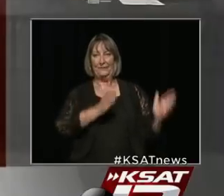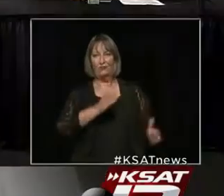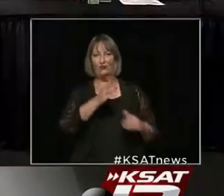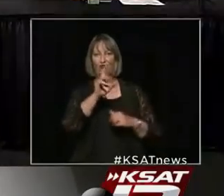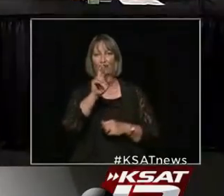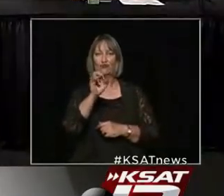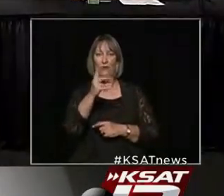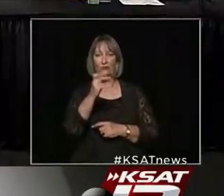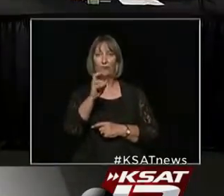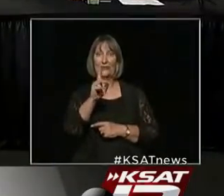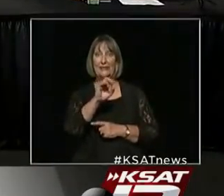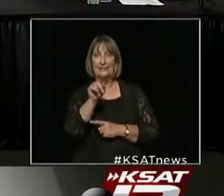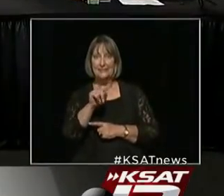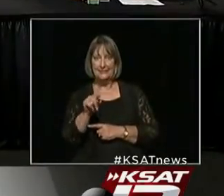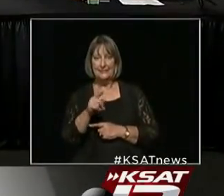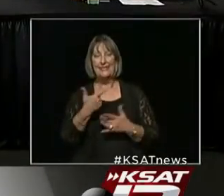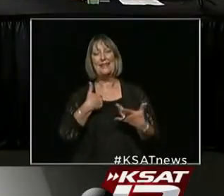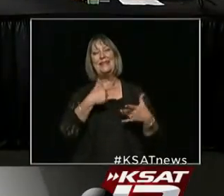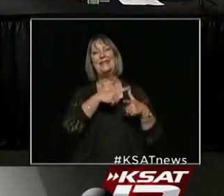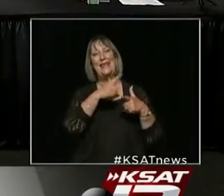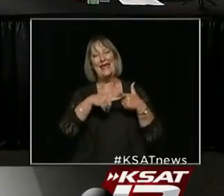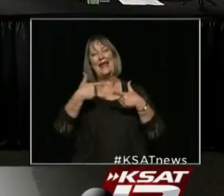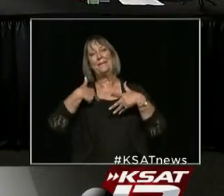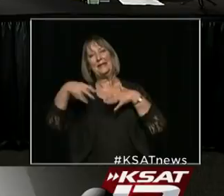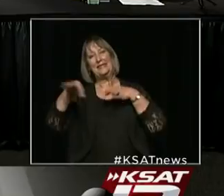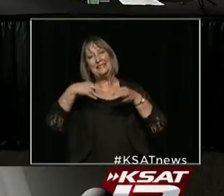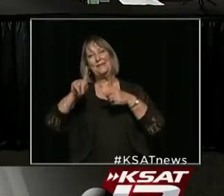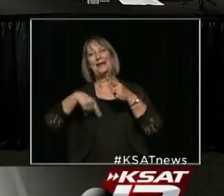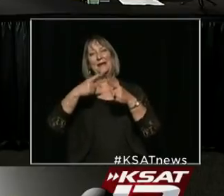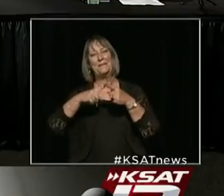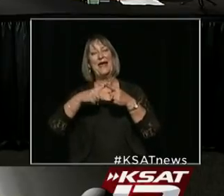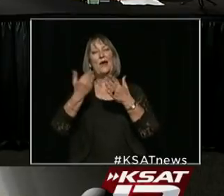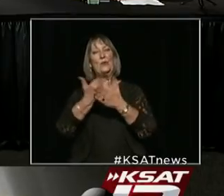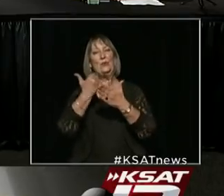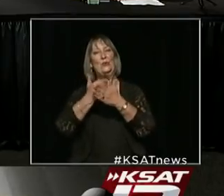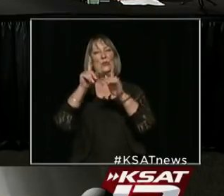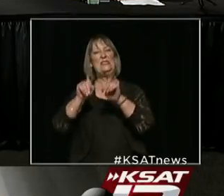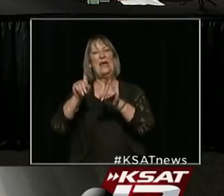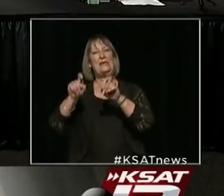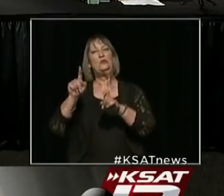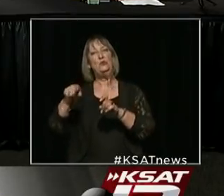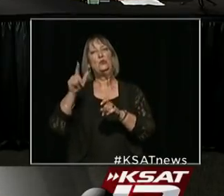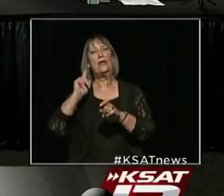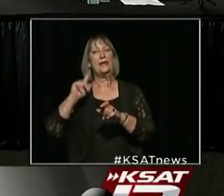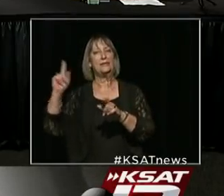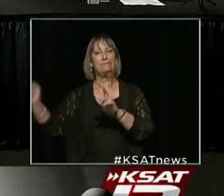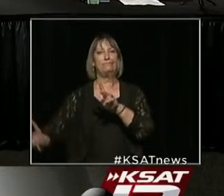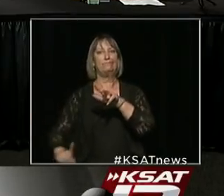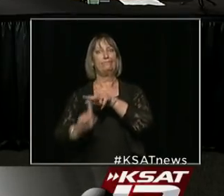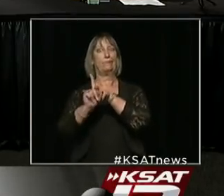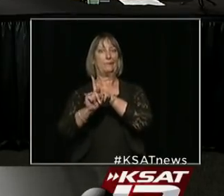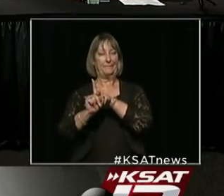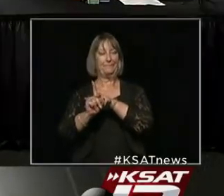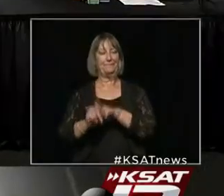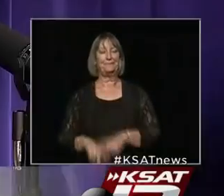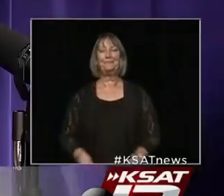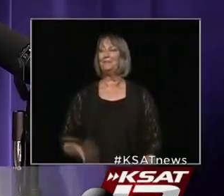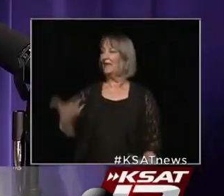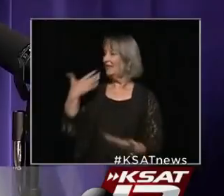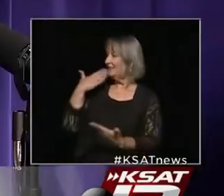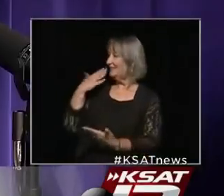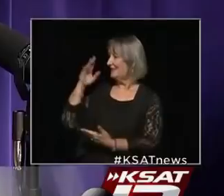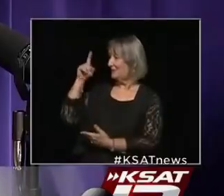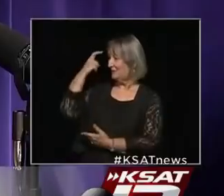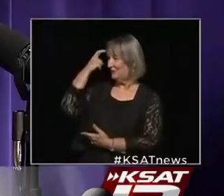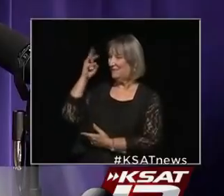have a little bit more to talk about walk-up testing sites in just a moment. But first, Commissioner Rodriguez. Thank you, Mayor, and